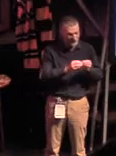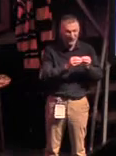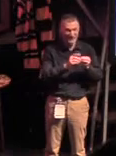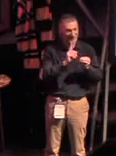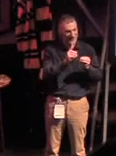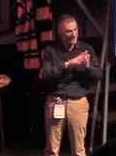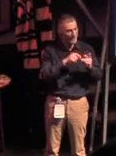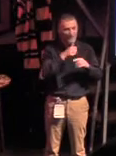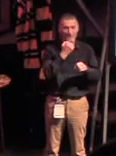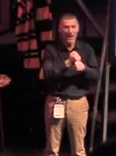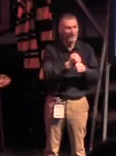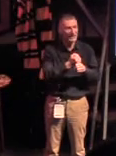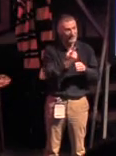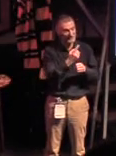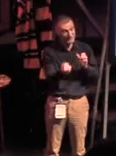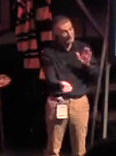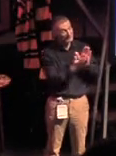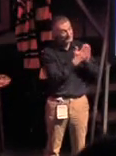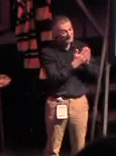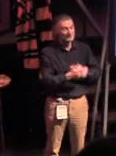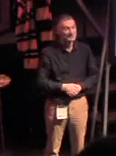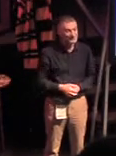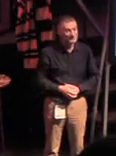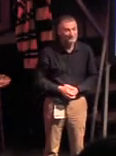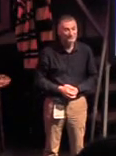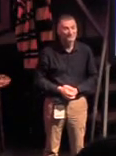meeting, also on our website.